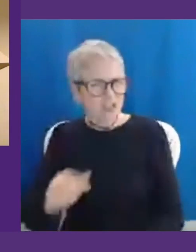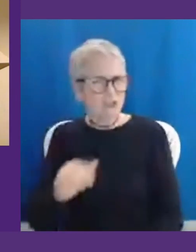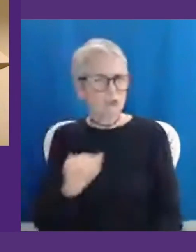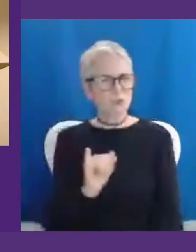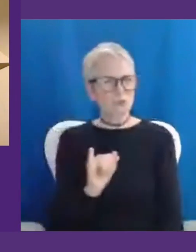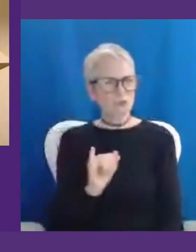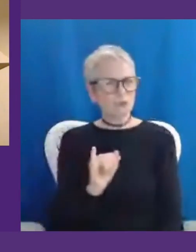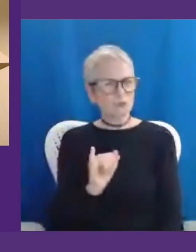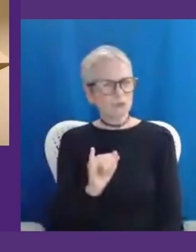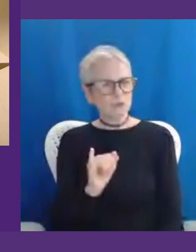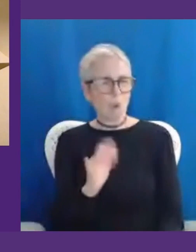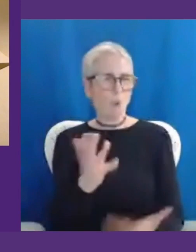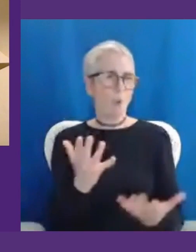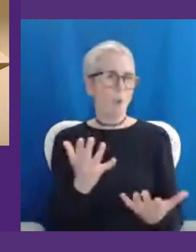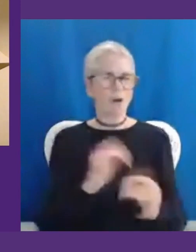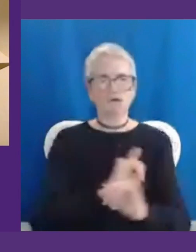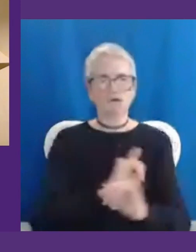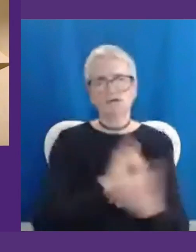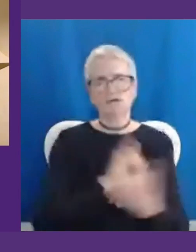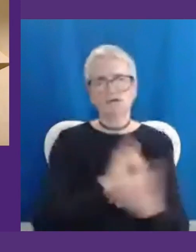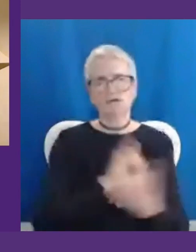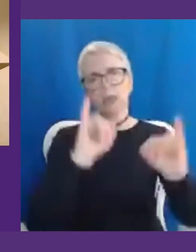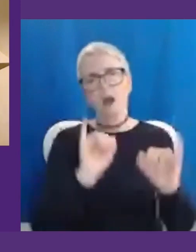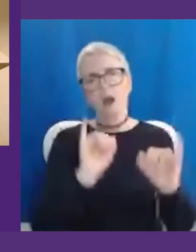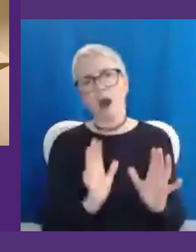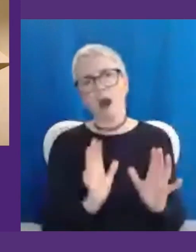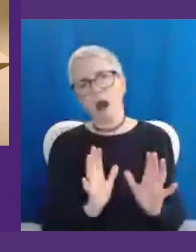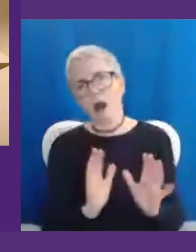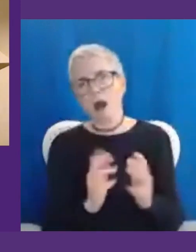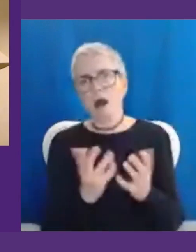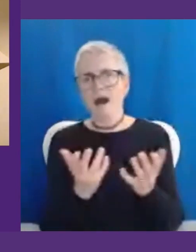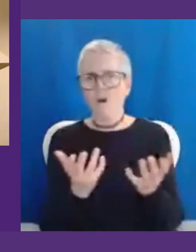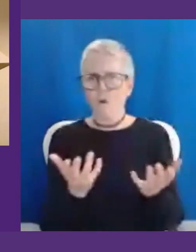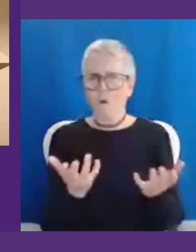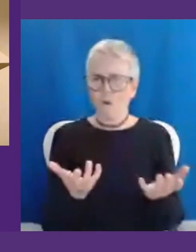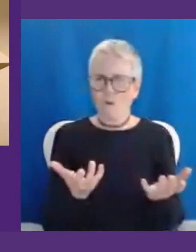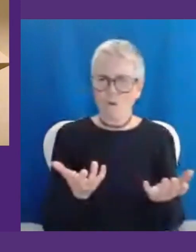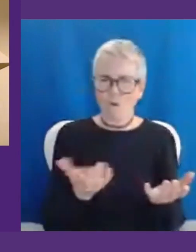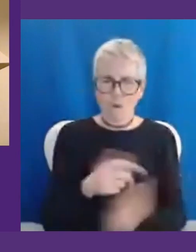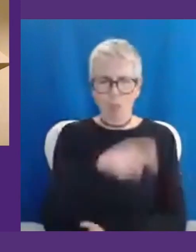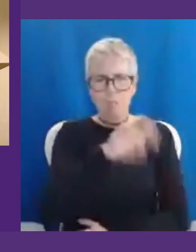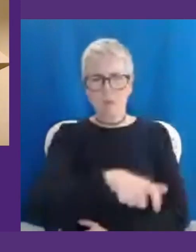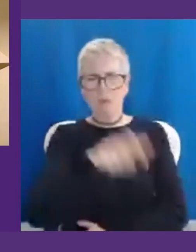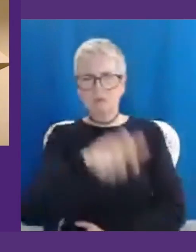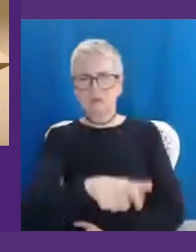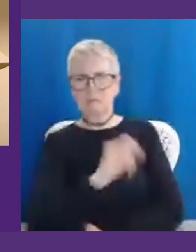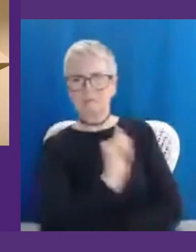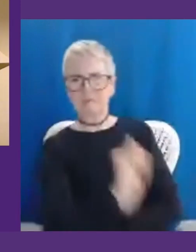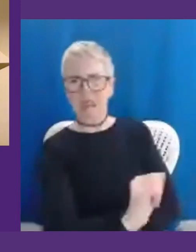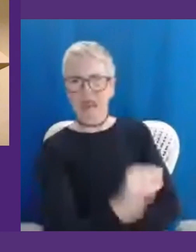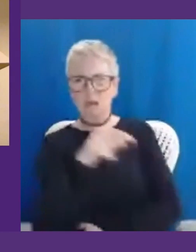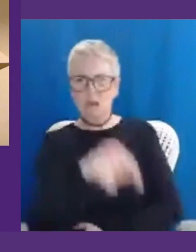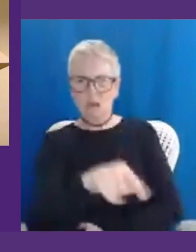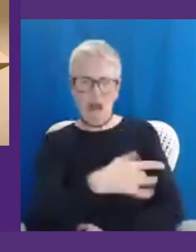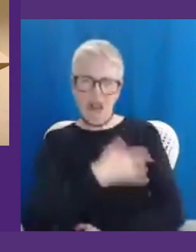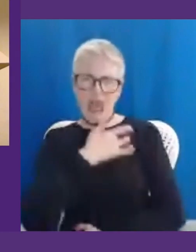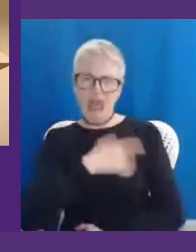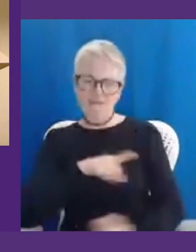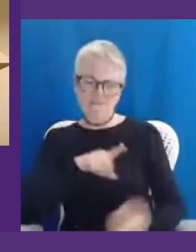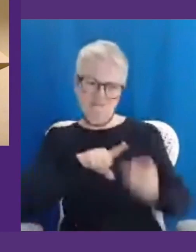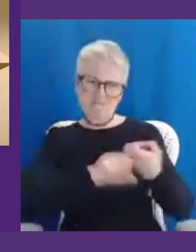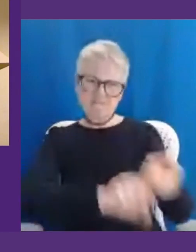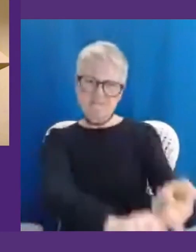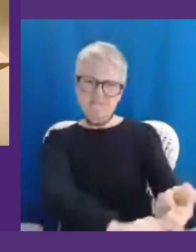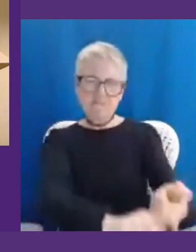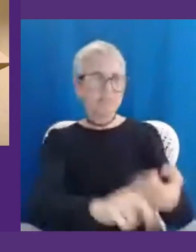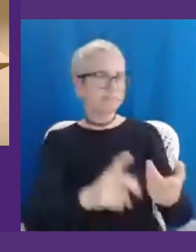negative, and that people are going to be condemned to a life of isolation, and that people